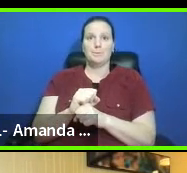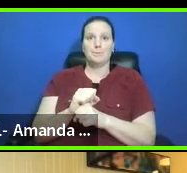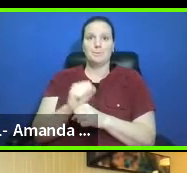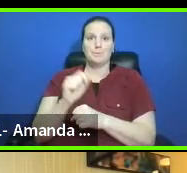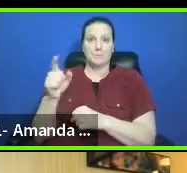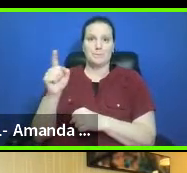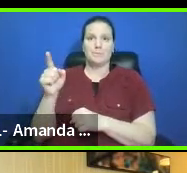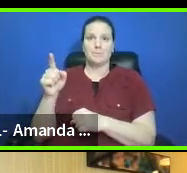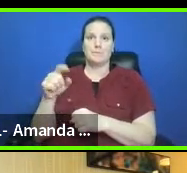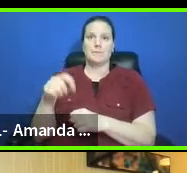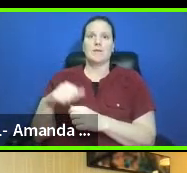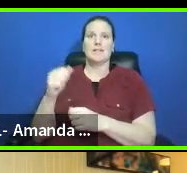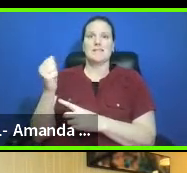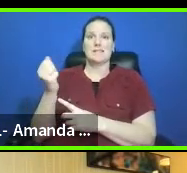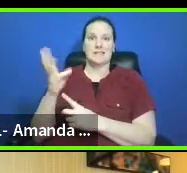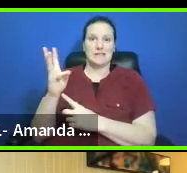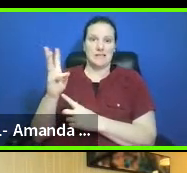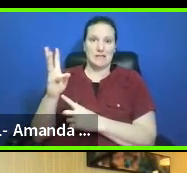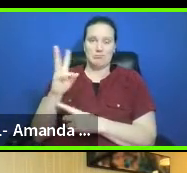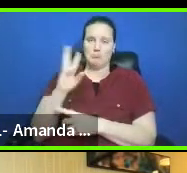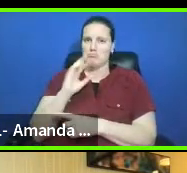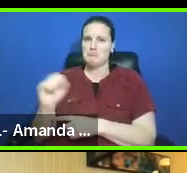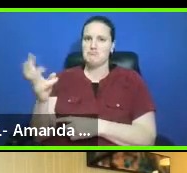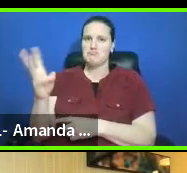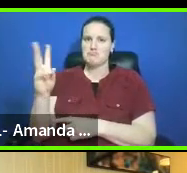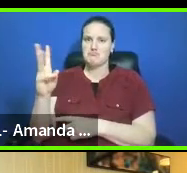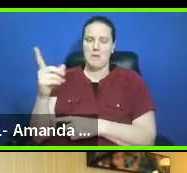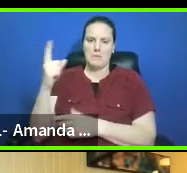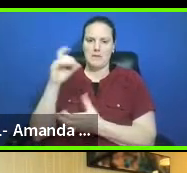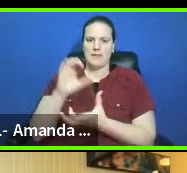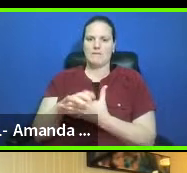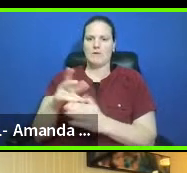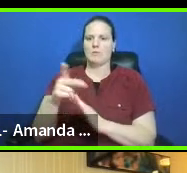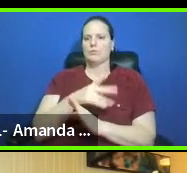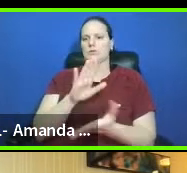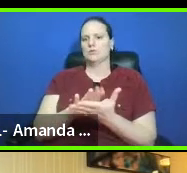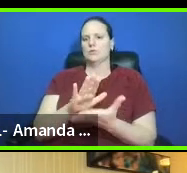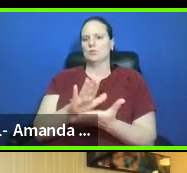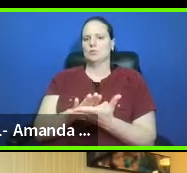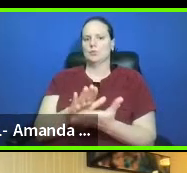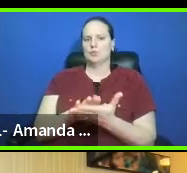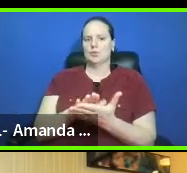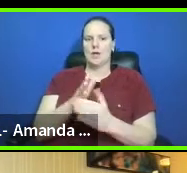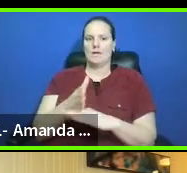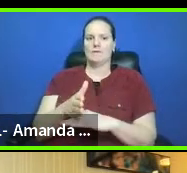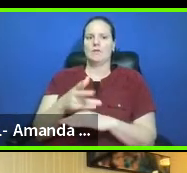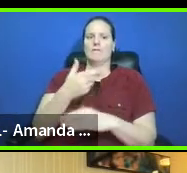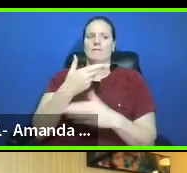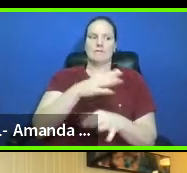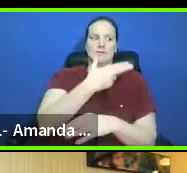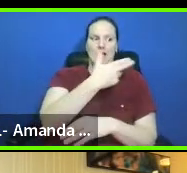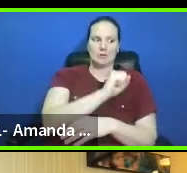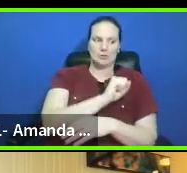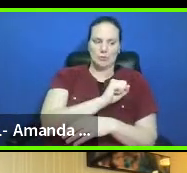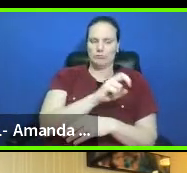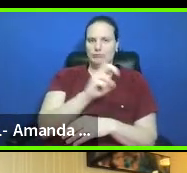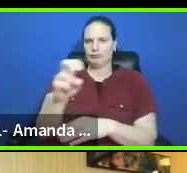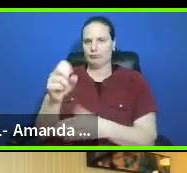at 16, I believe, and at a preschool after I would get done with high school.